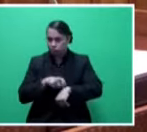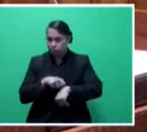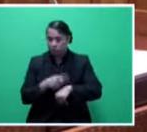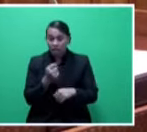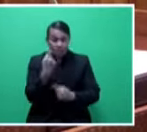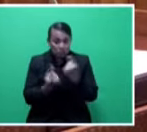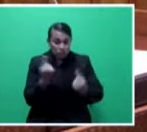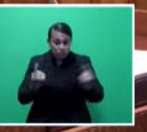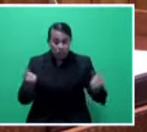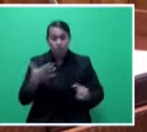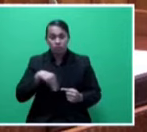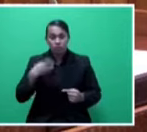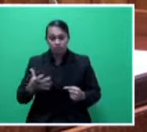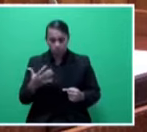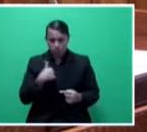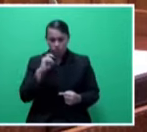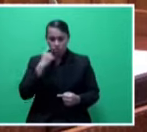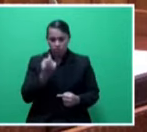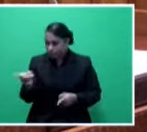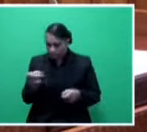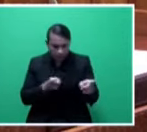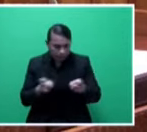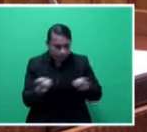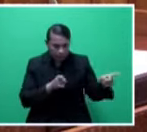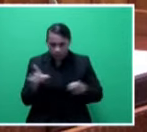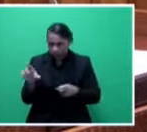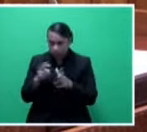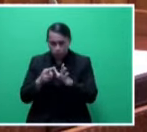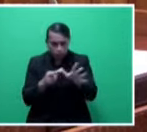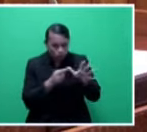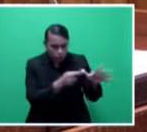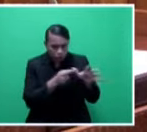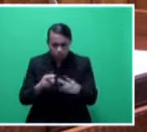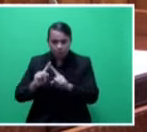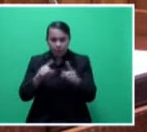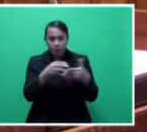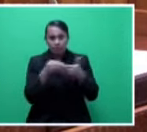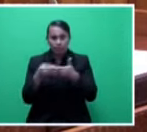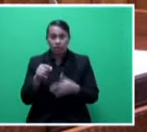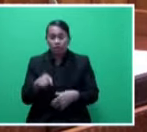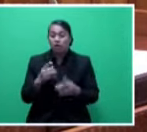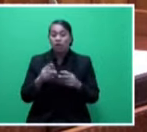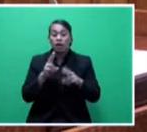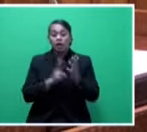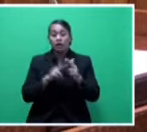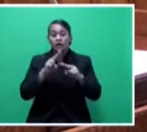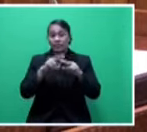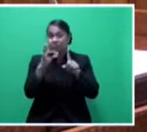then invite a response from the leader of the NFP or his